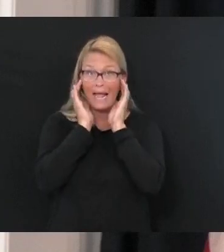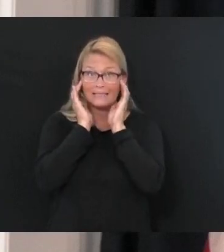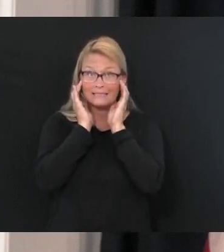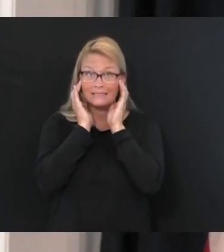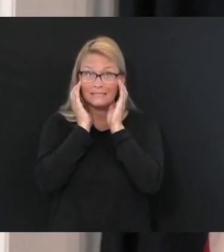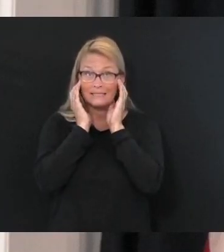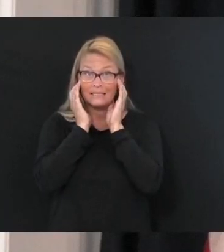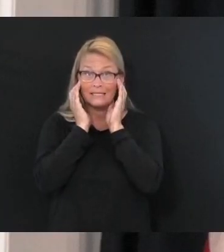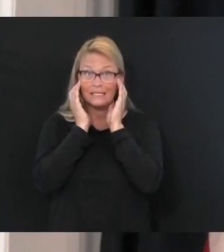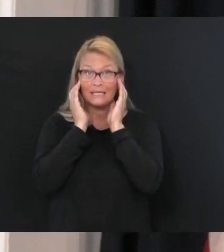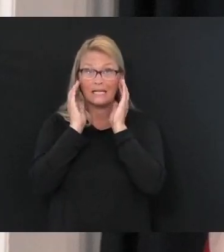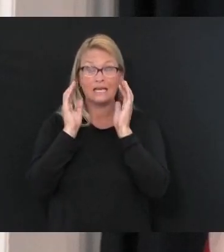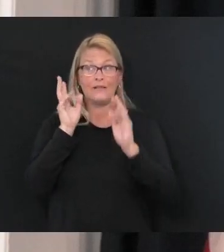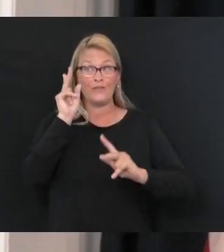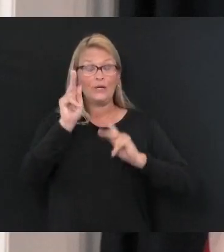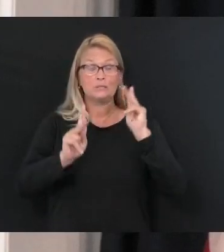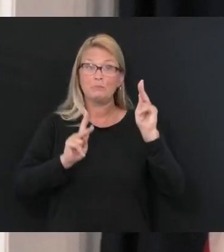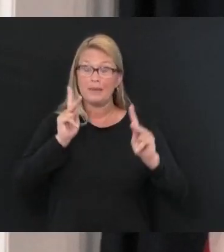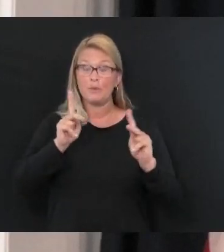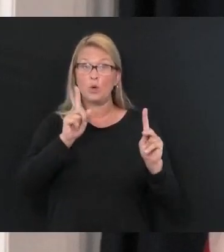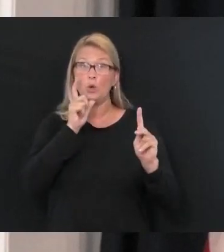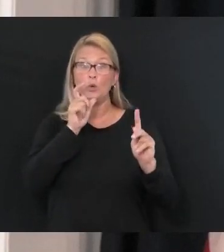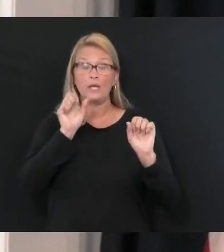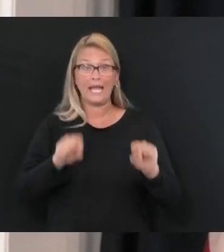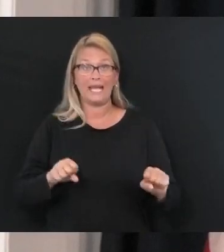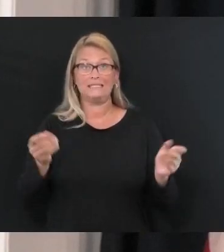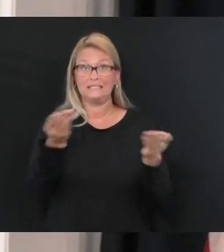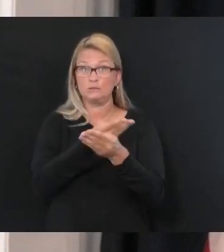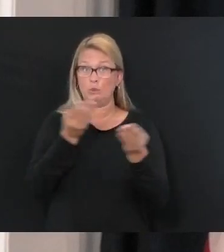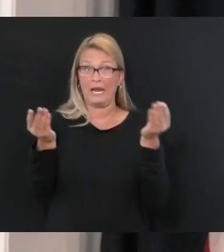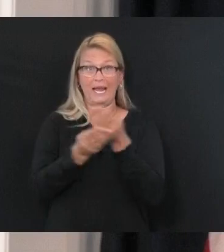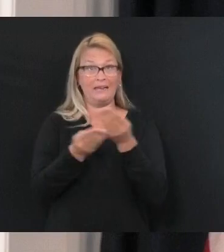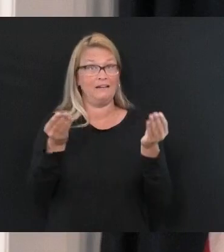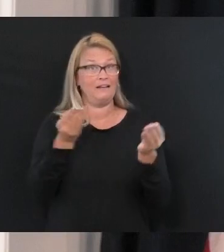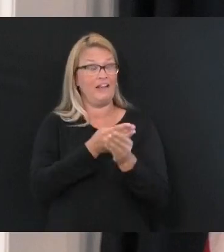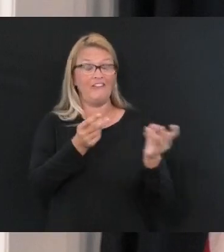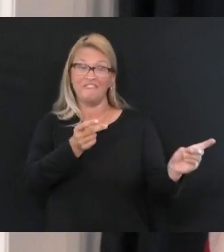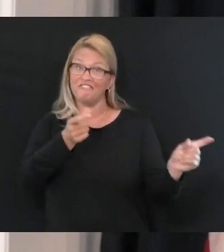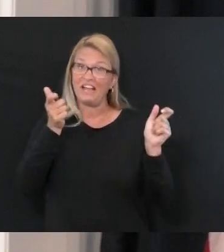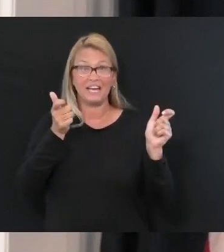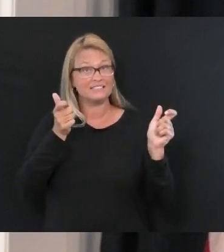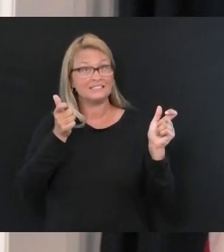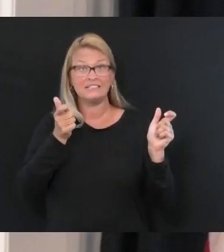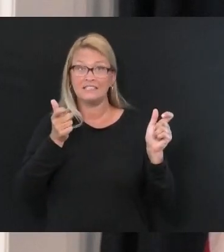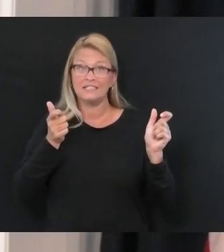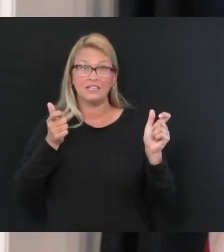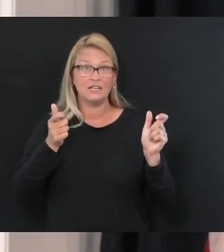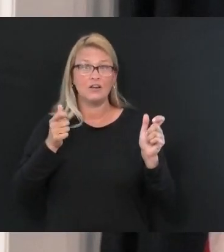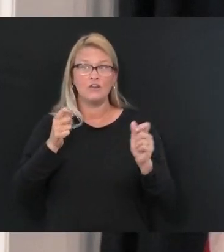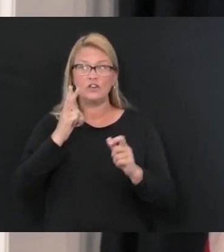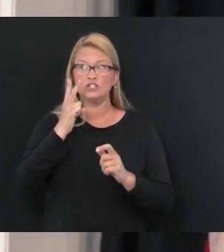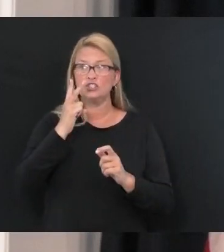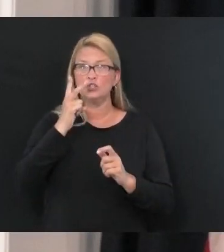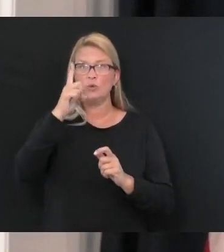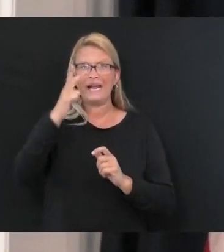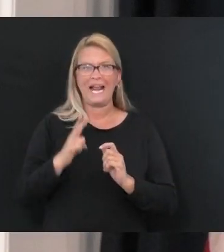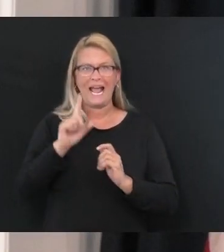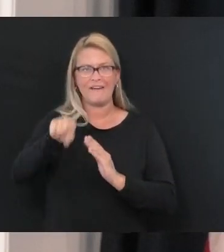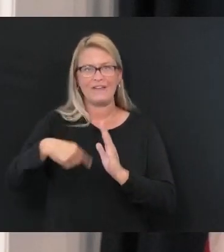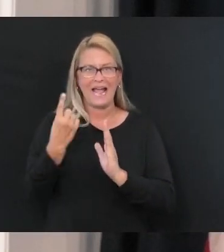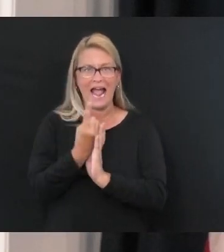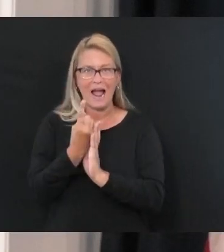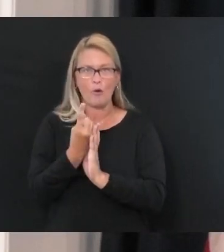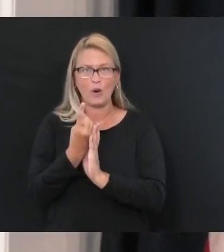know that there are super spreader events. The one in Washington is the most well-known, where during a 2.5-hour choir practice, one